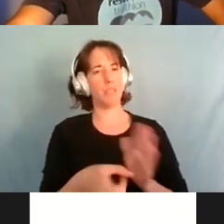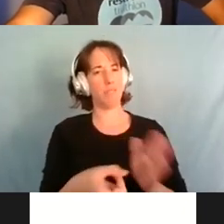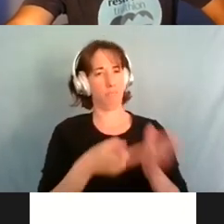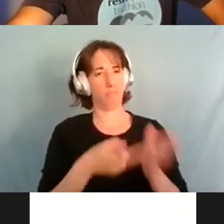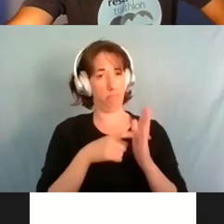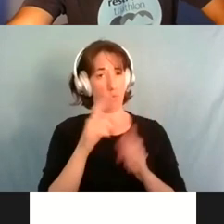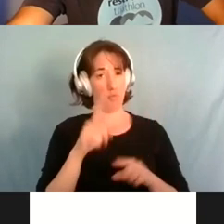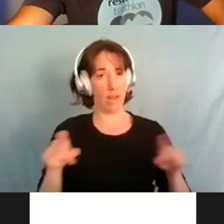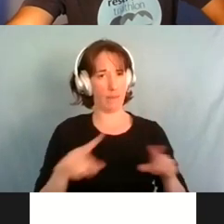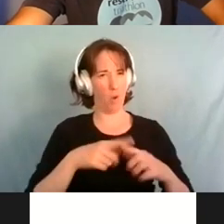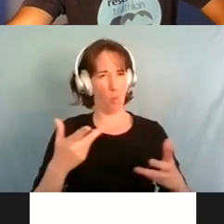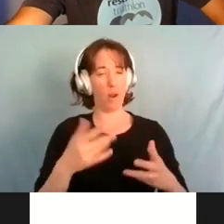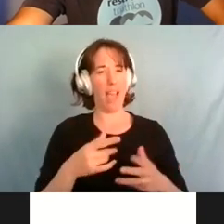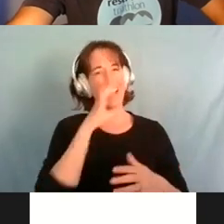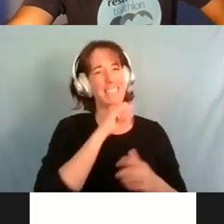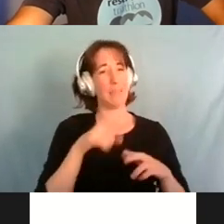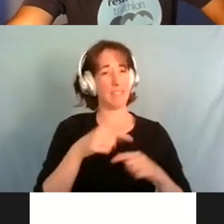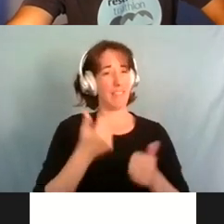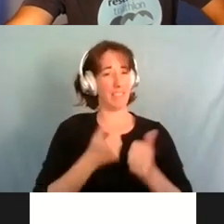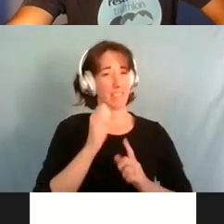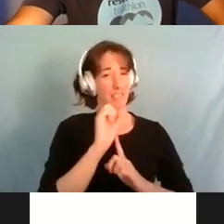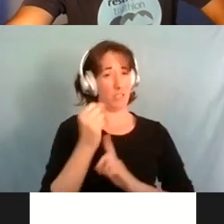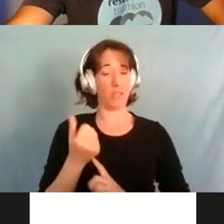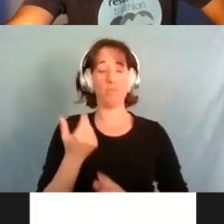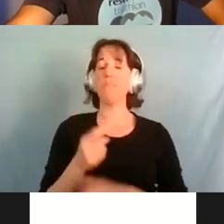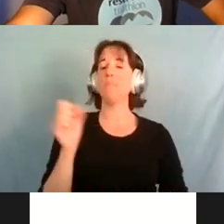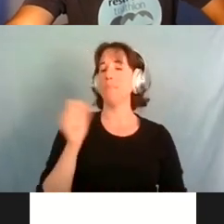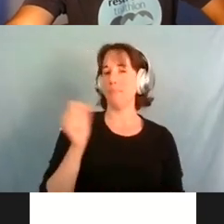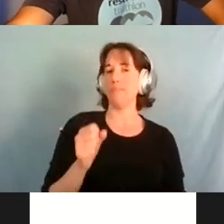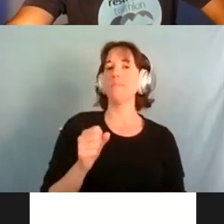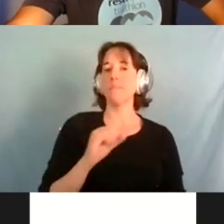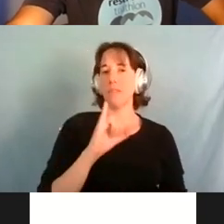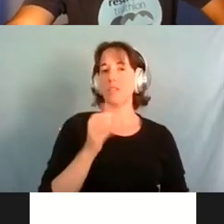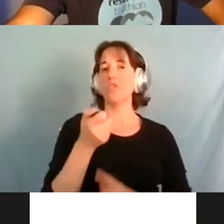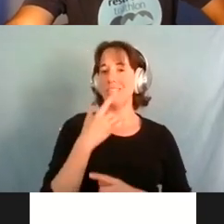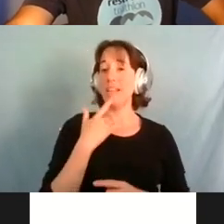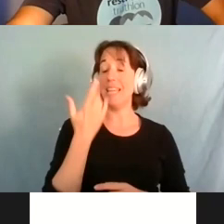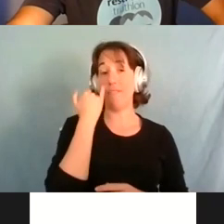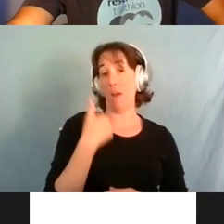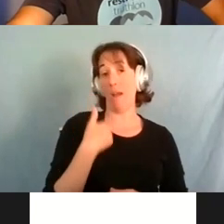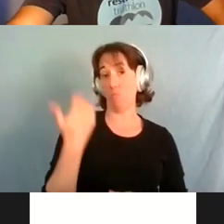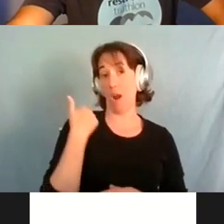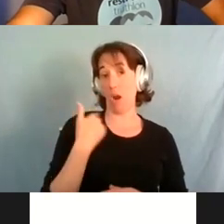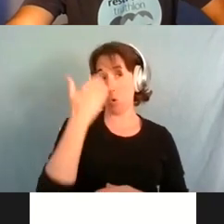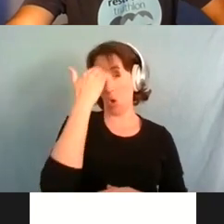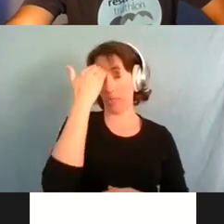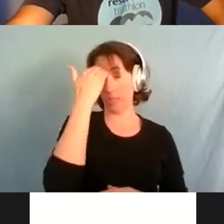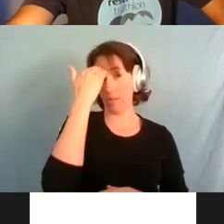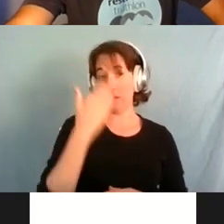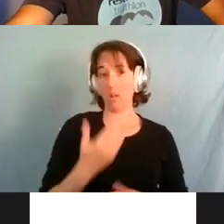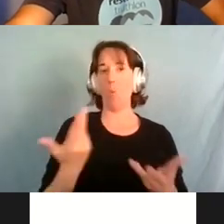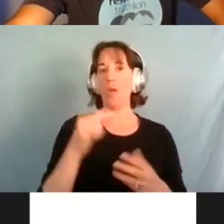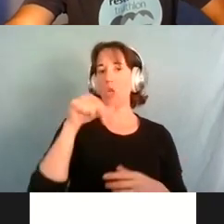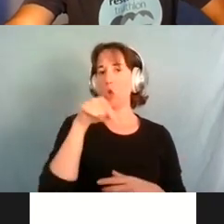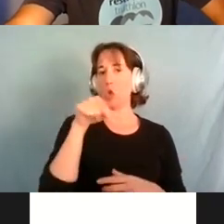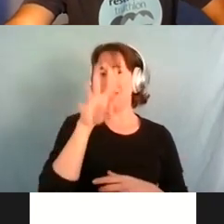the given state, right? Right. Yeah. If you have some prior knowledge of, you know, what a Q table would be, then you